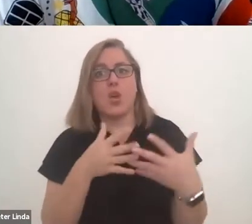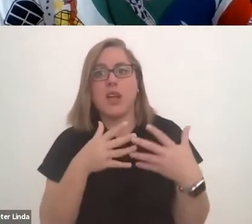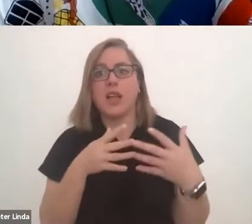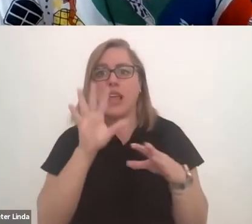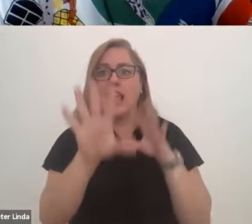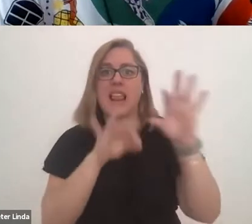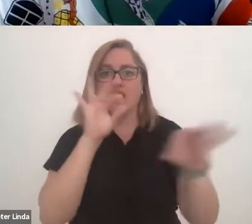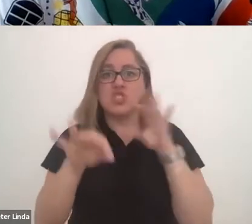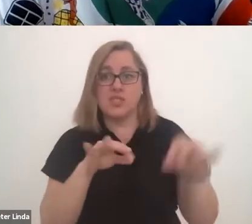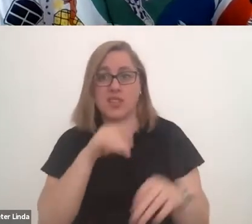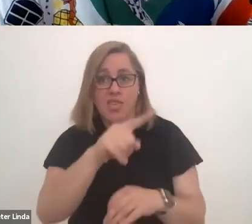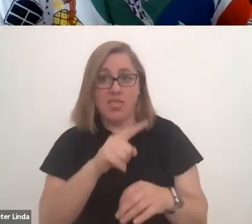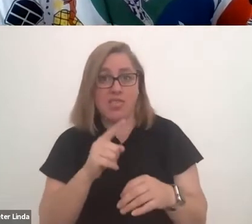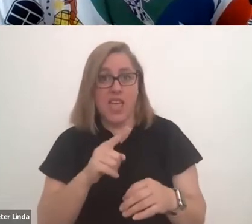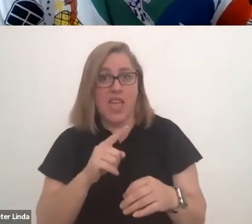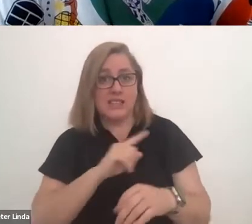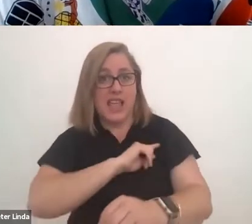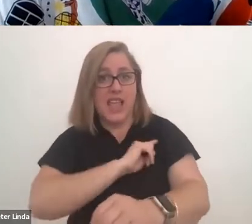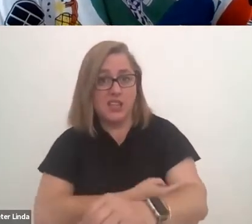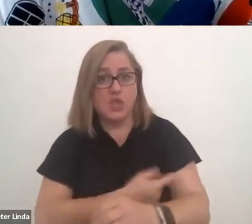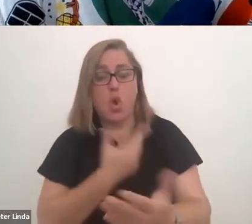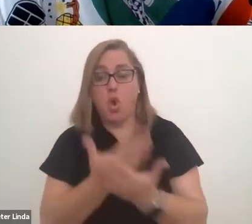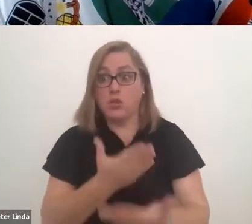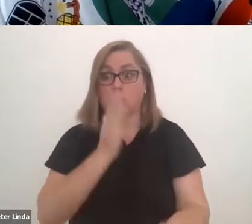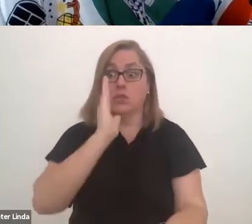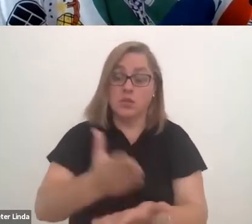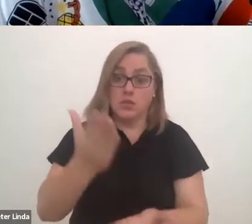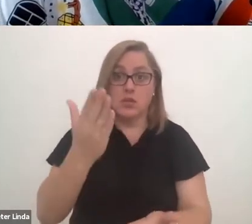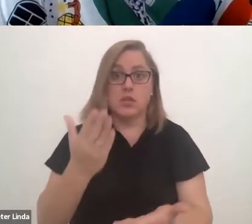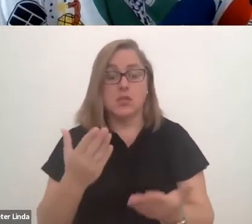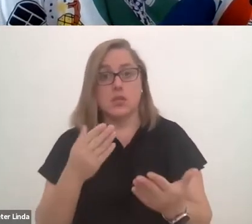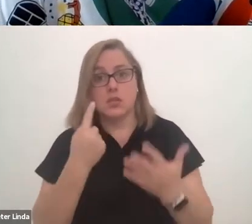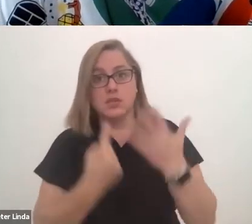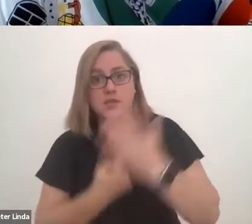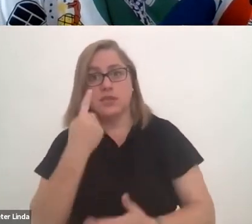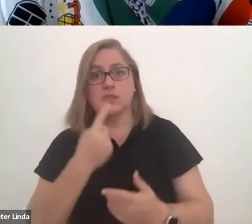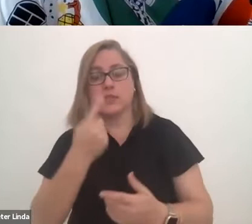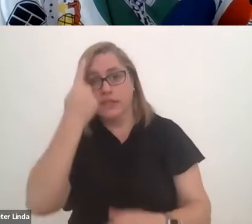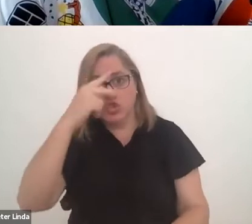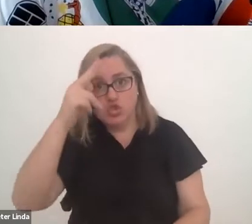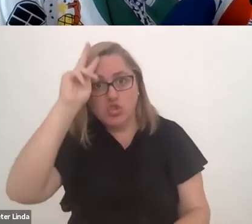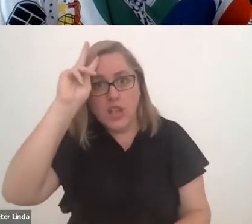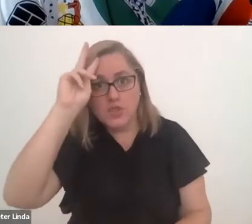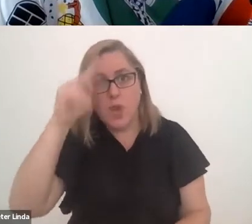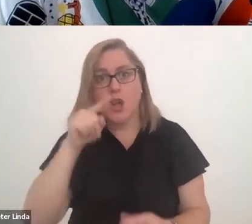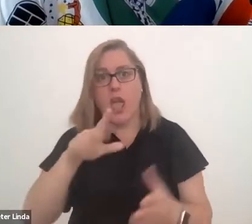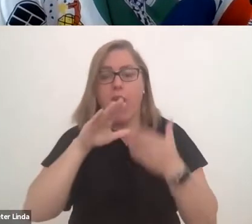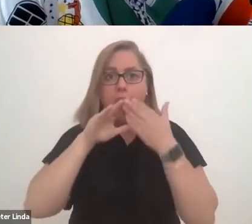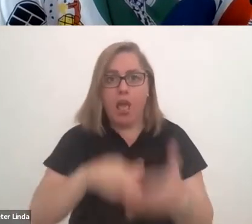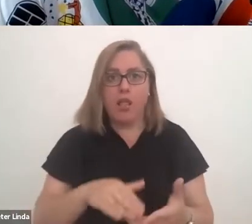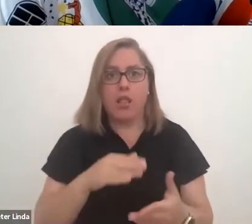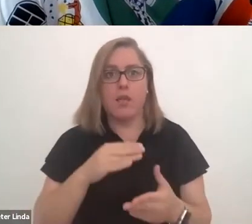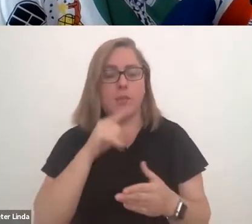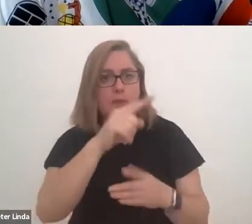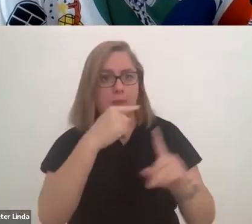Like, is that energy better spent on something that is actually going to change minds and help to drive a